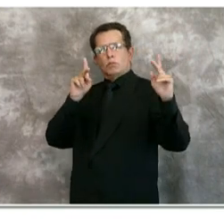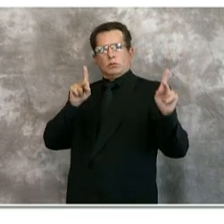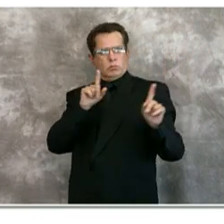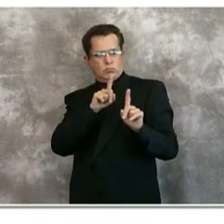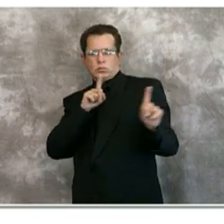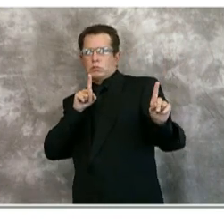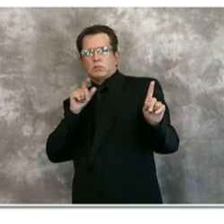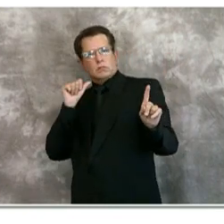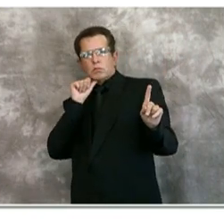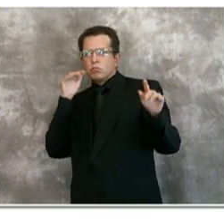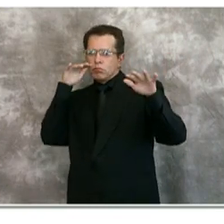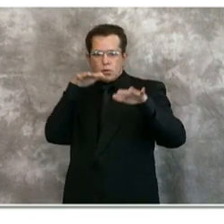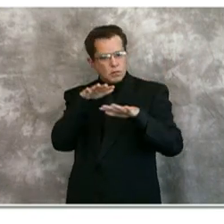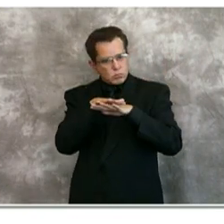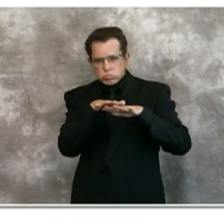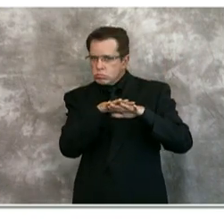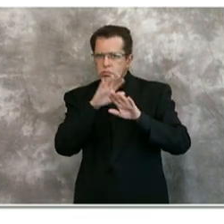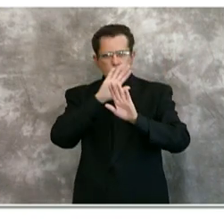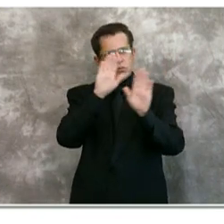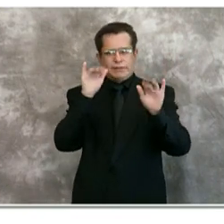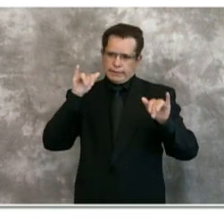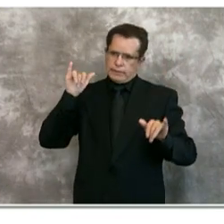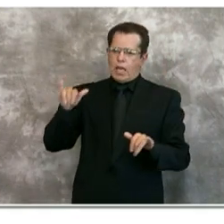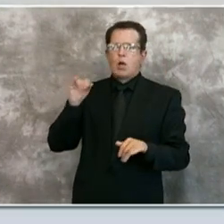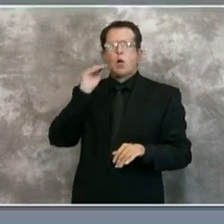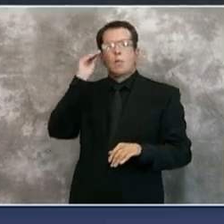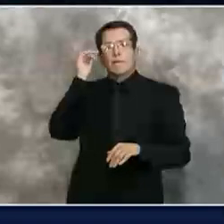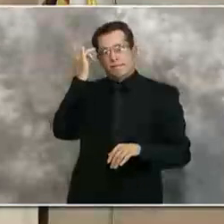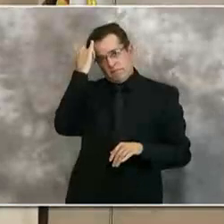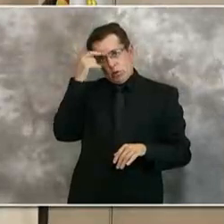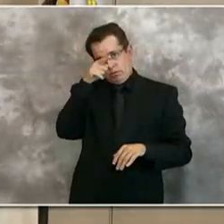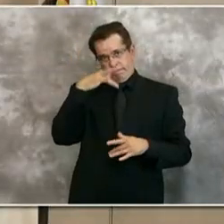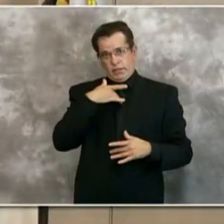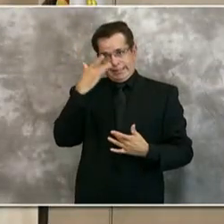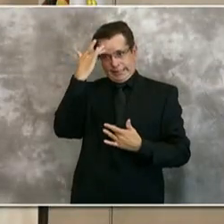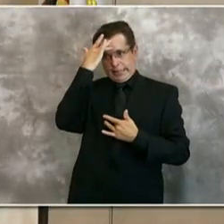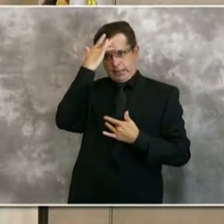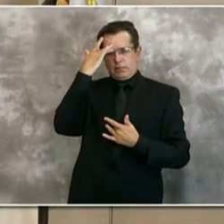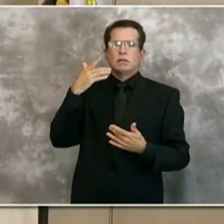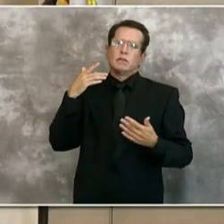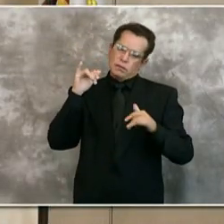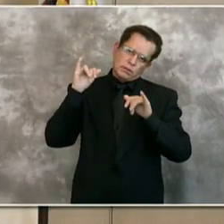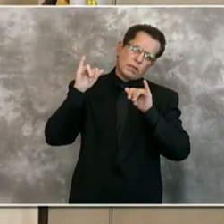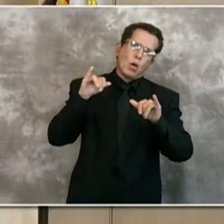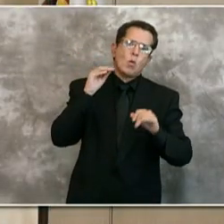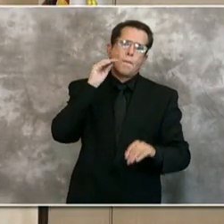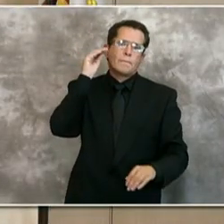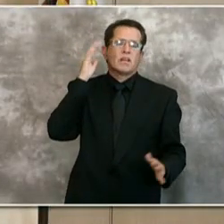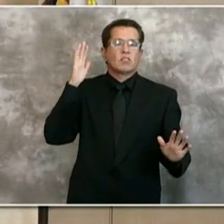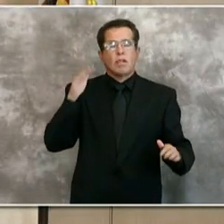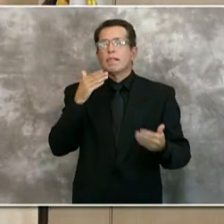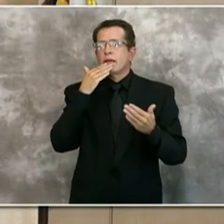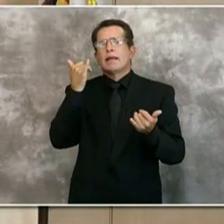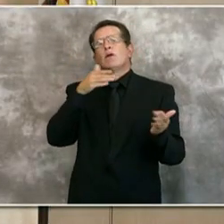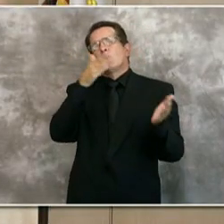staying at home if you are sick. Now, please welcome back to the podium Chairman Greg Cox. Thank you.